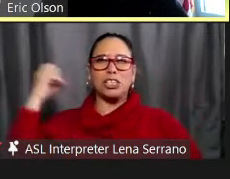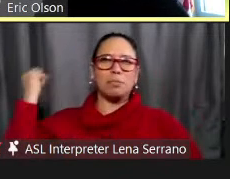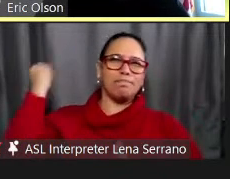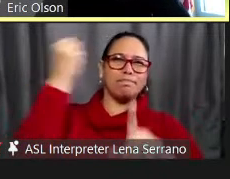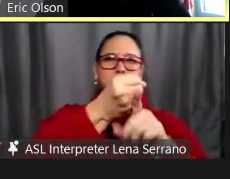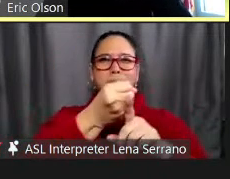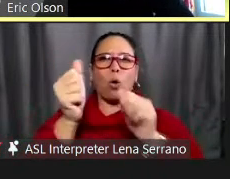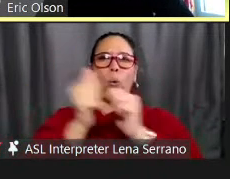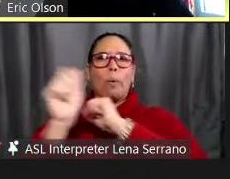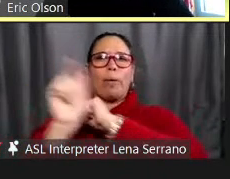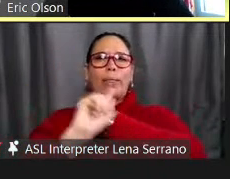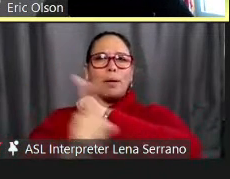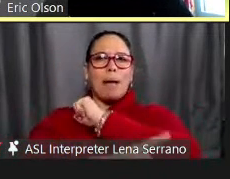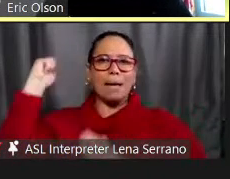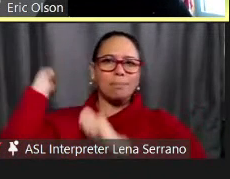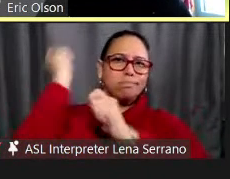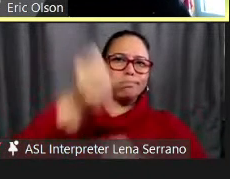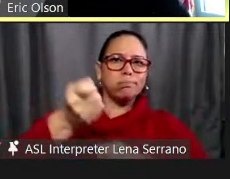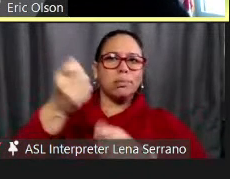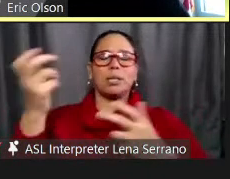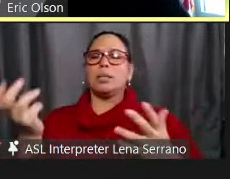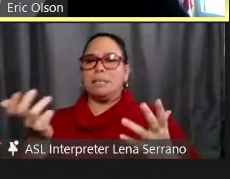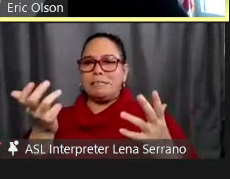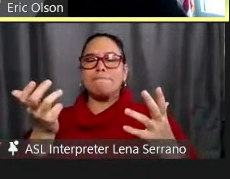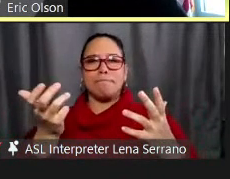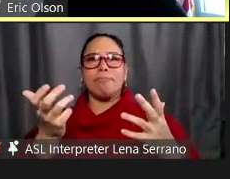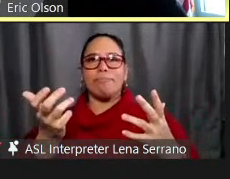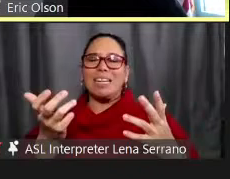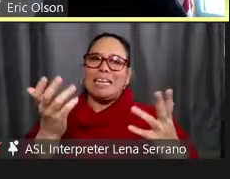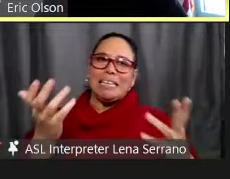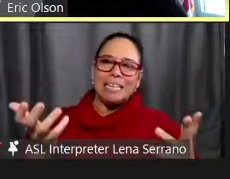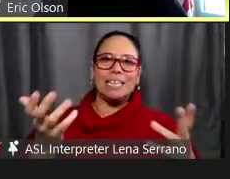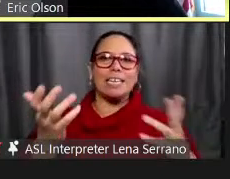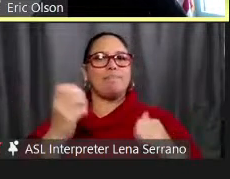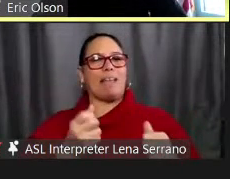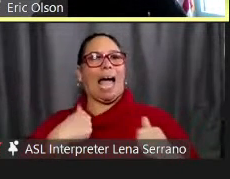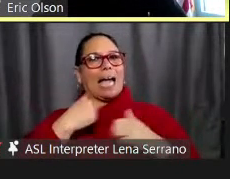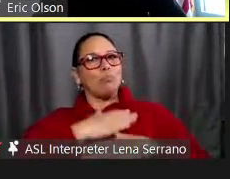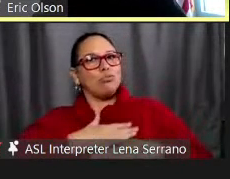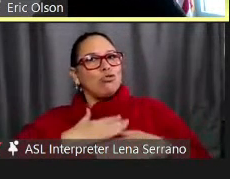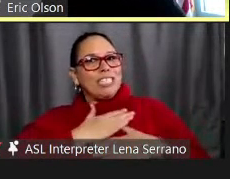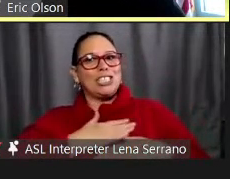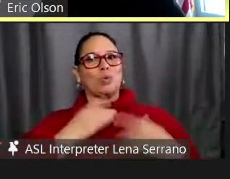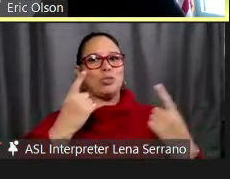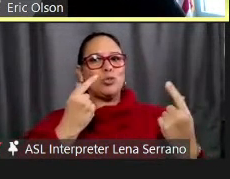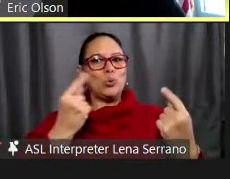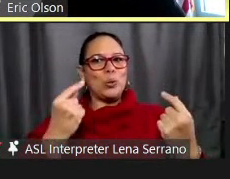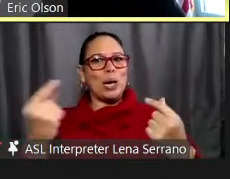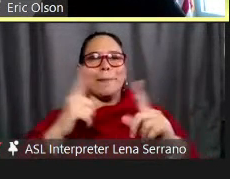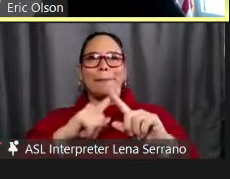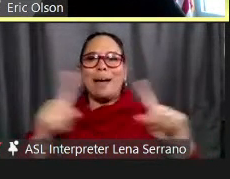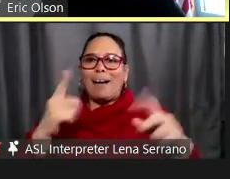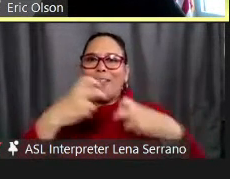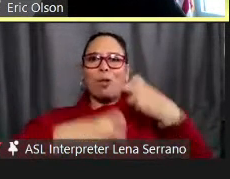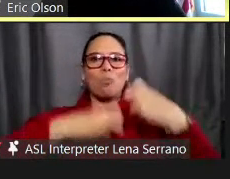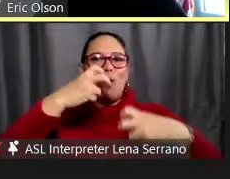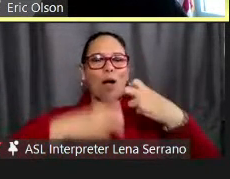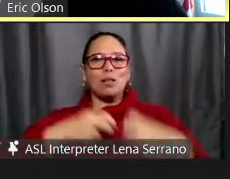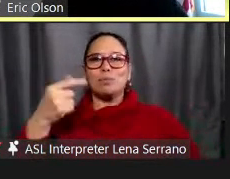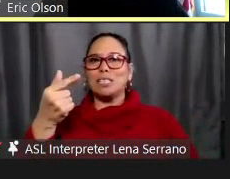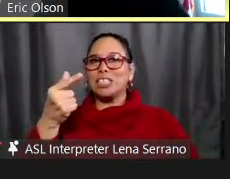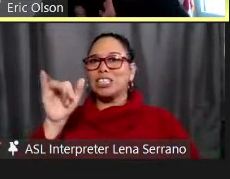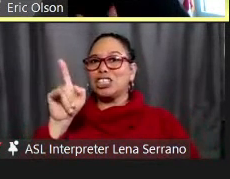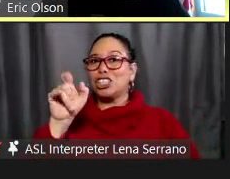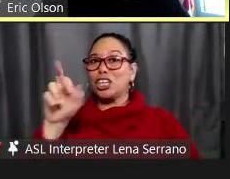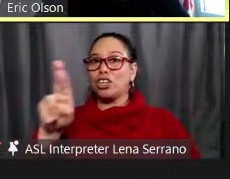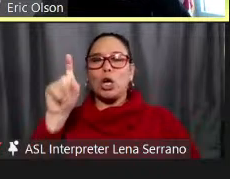a handbag. The initiative on that I appreciate, but the problem is that Ginger needed